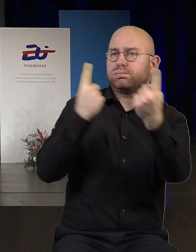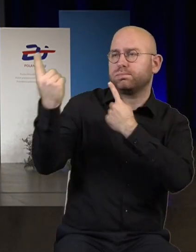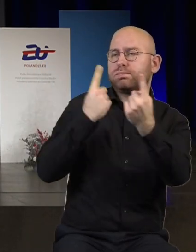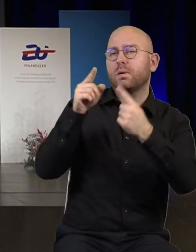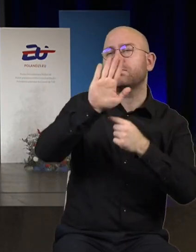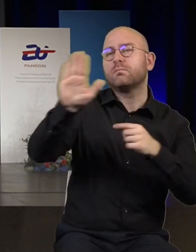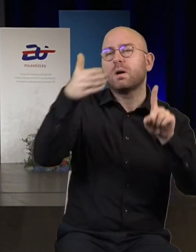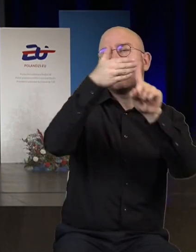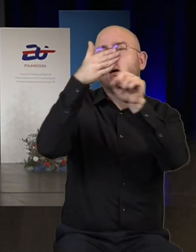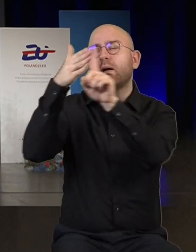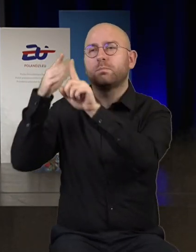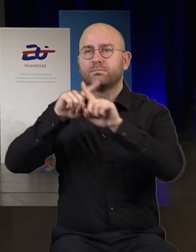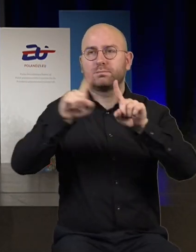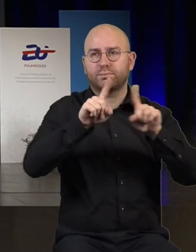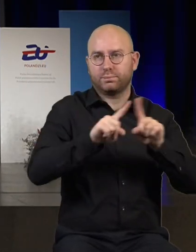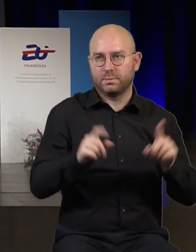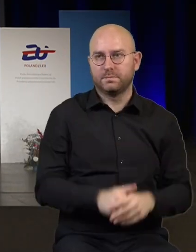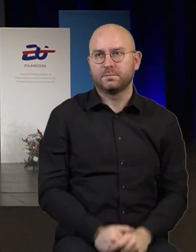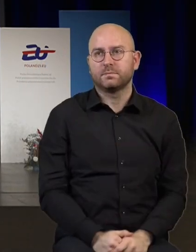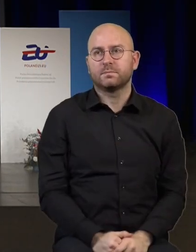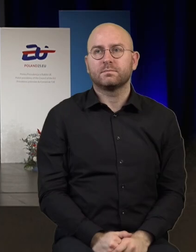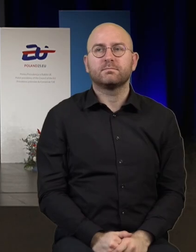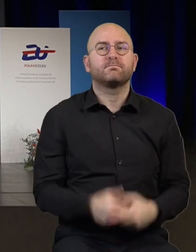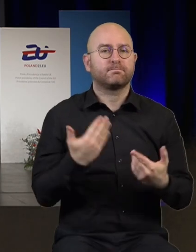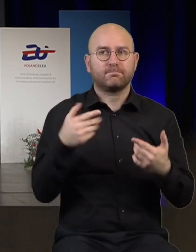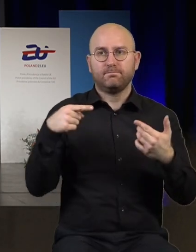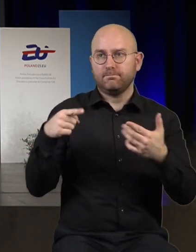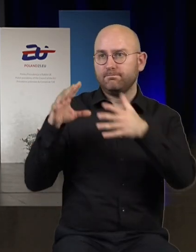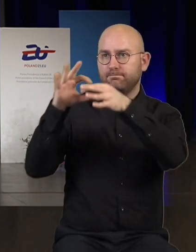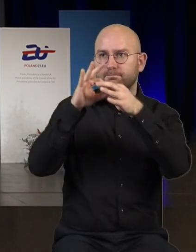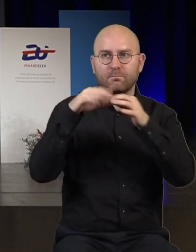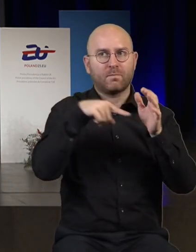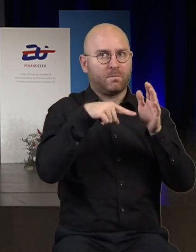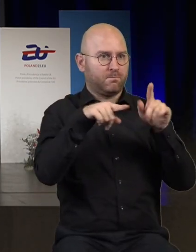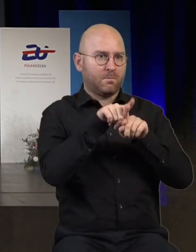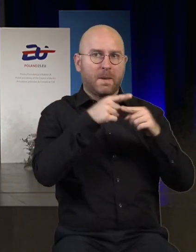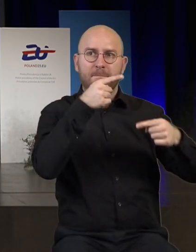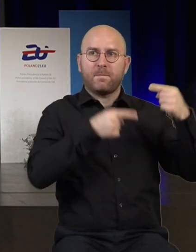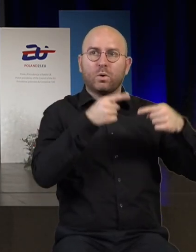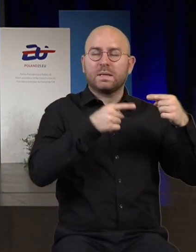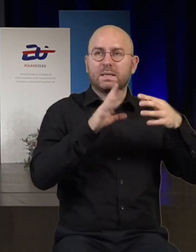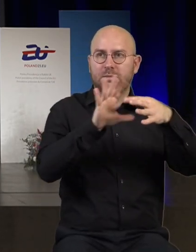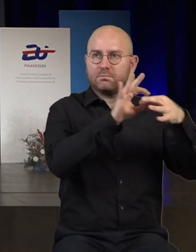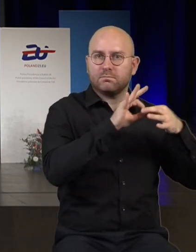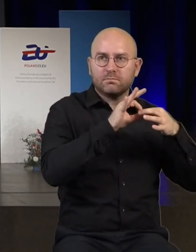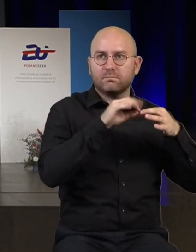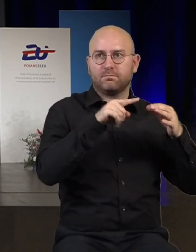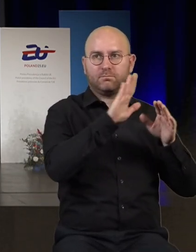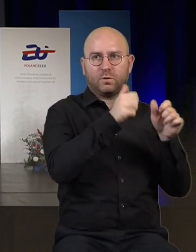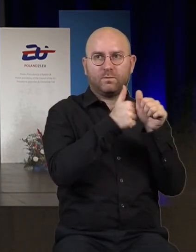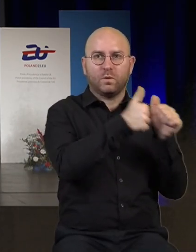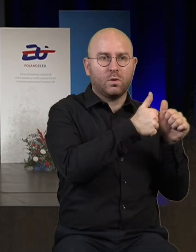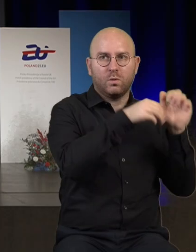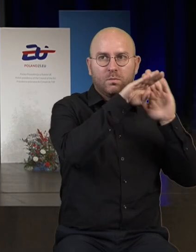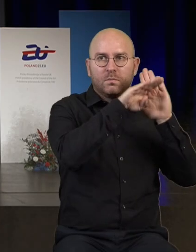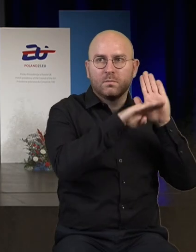say, kind of a broader planning objectives linked between all of the funding sources. So this is one of the